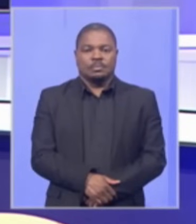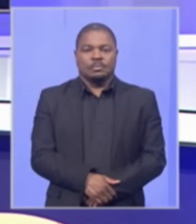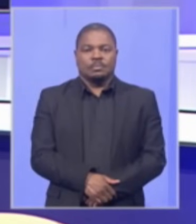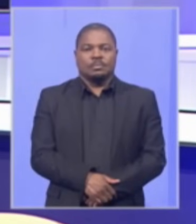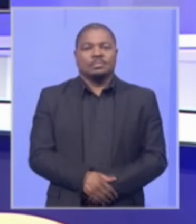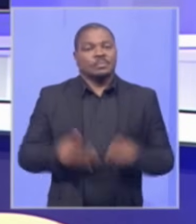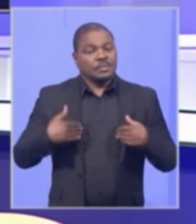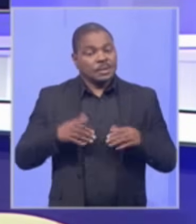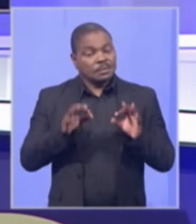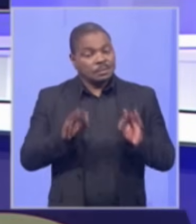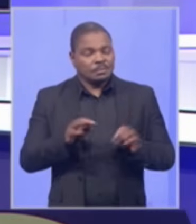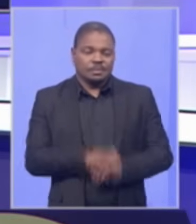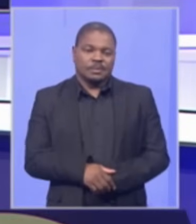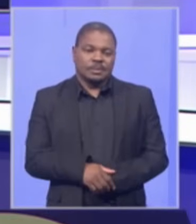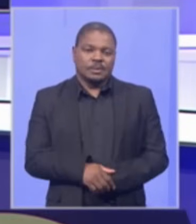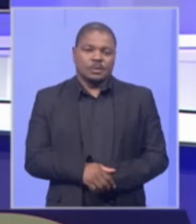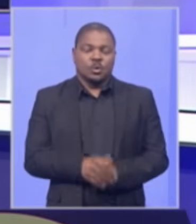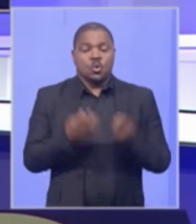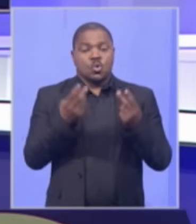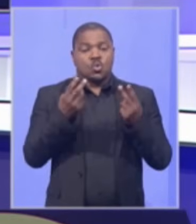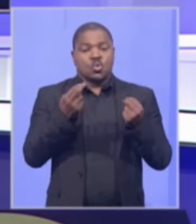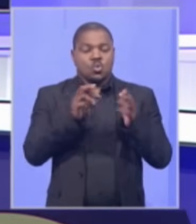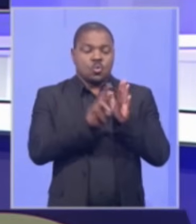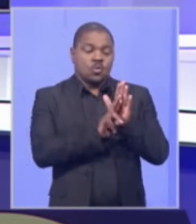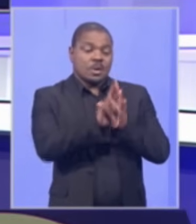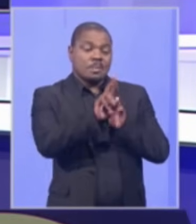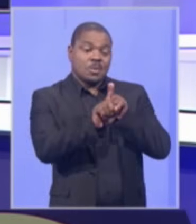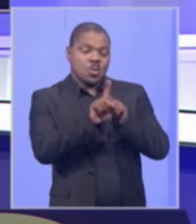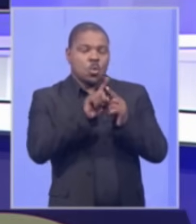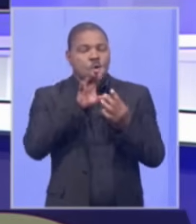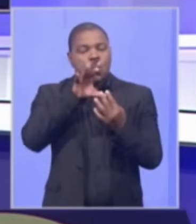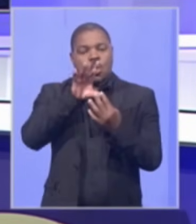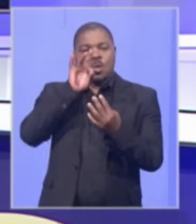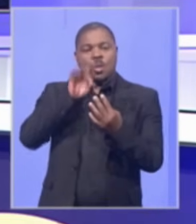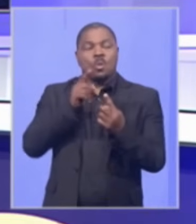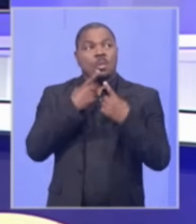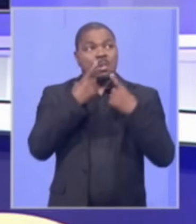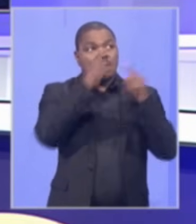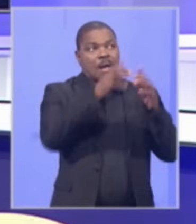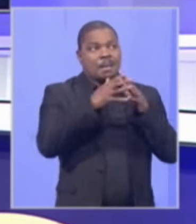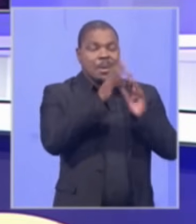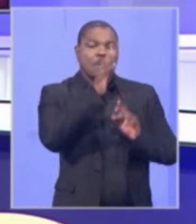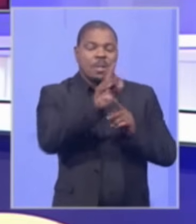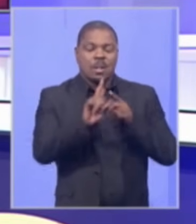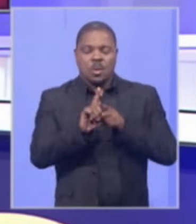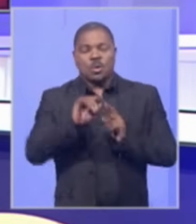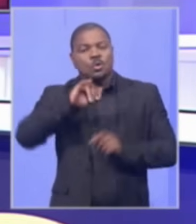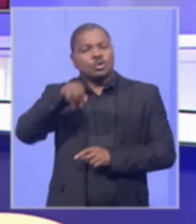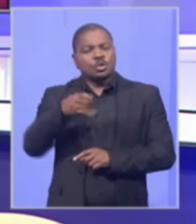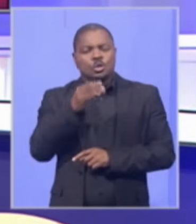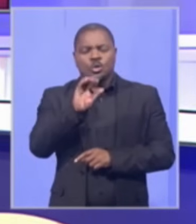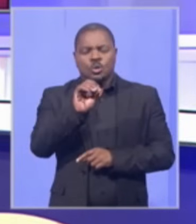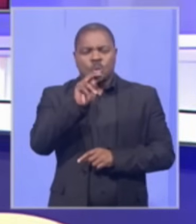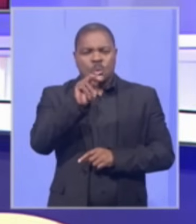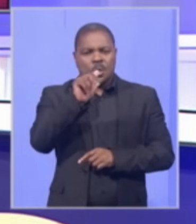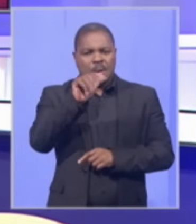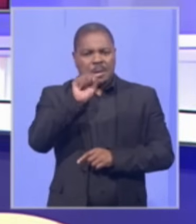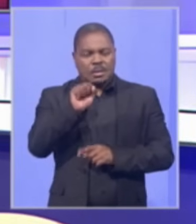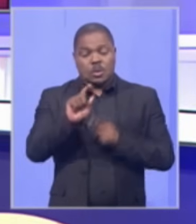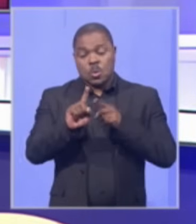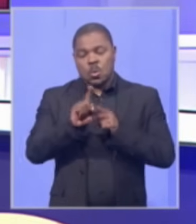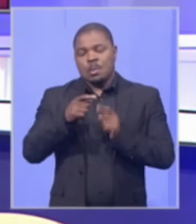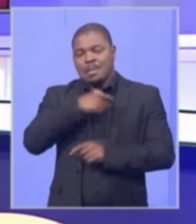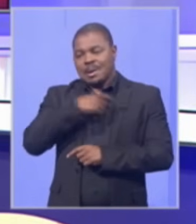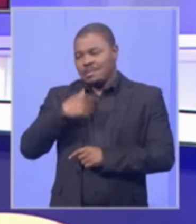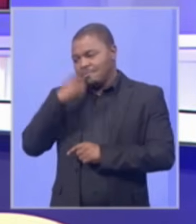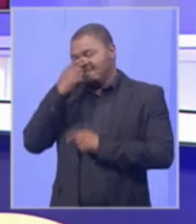Re ragoga ka tšeo di rego kemedi e msa yeo e sa tšwago go thwala go leba ka Amerika Mcebisi Jonas o lebogile mopresidente Ramaphosa